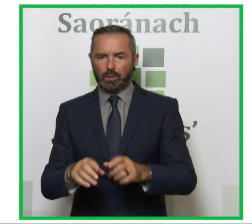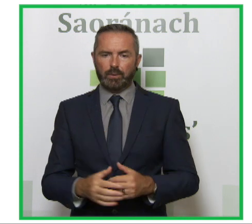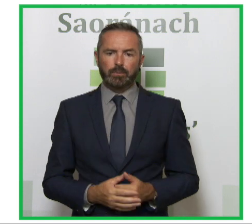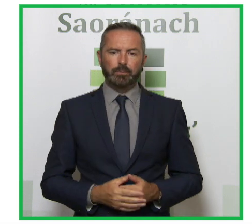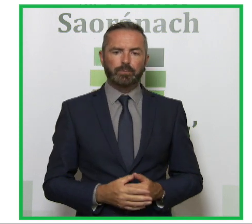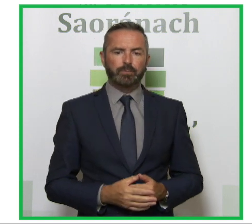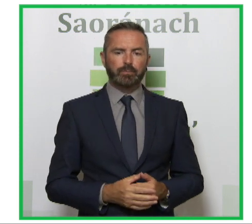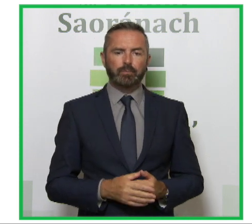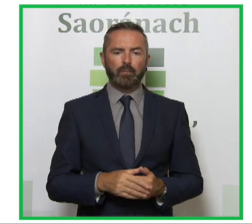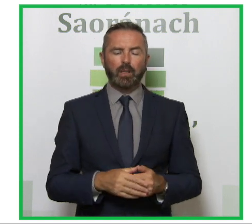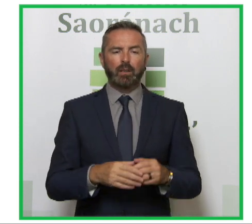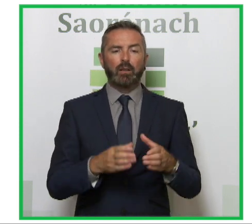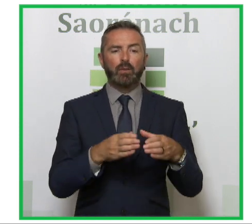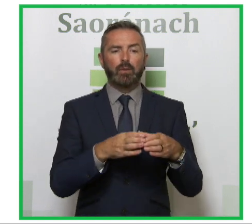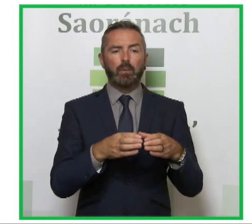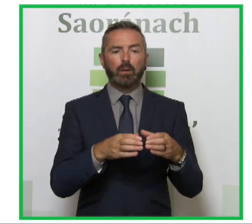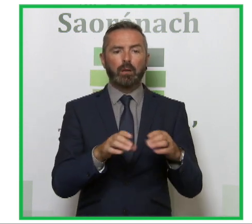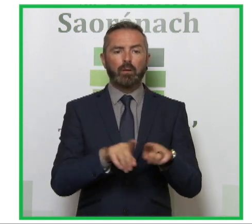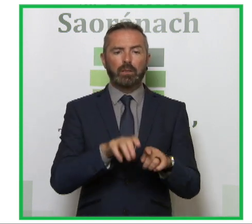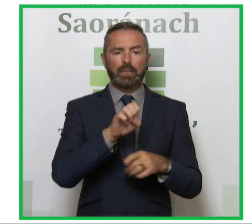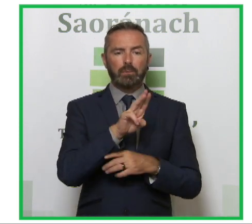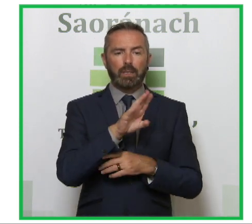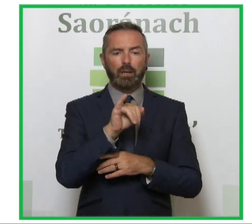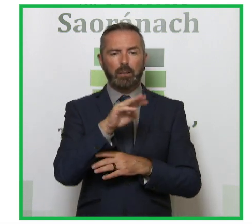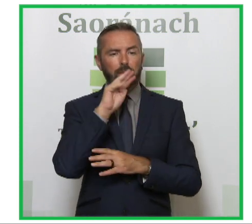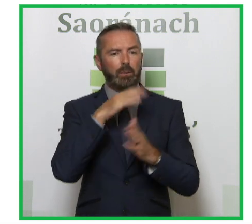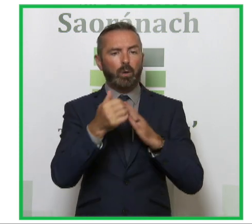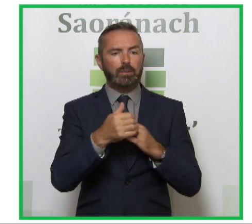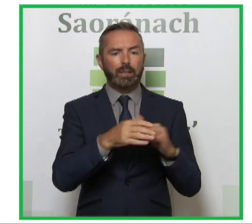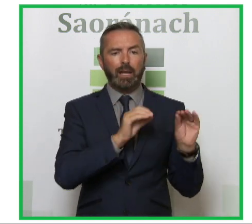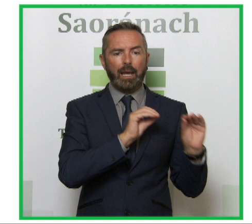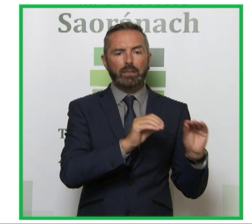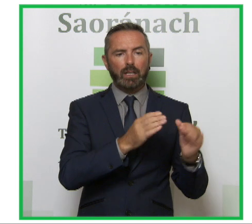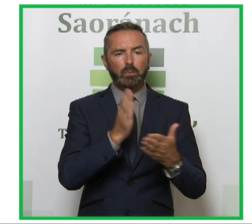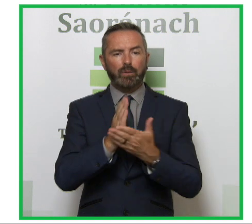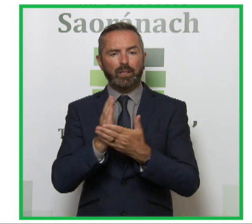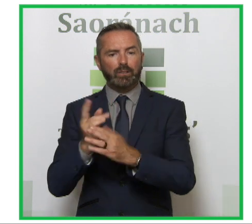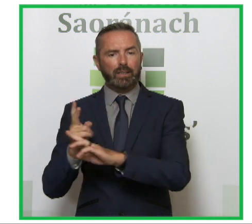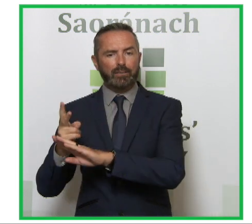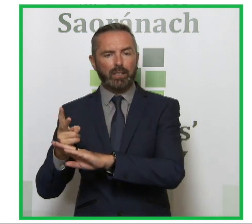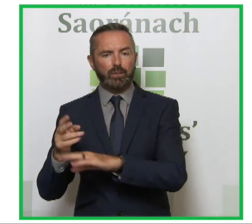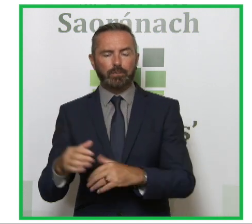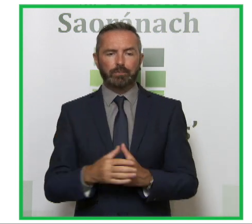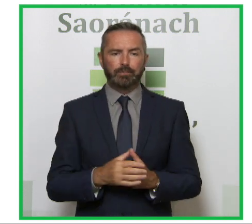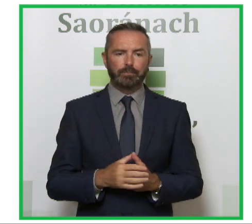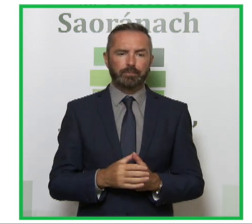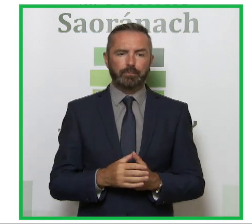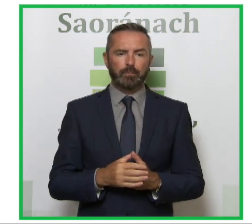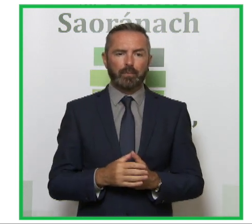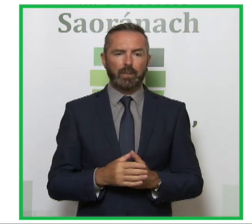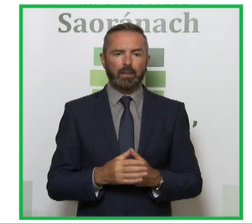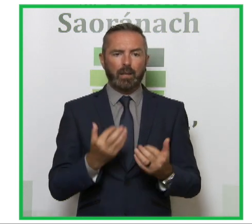then the model itself, EPI stands for Education, Prevention and Intervention. Just on the interagency